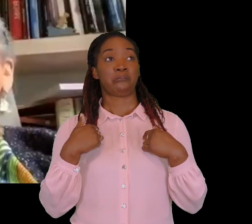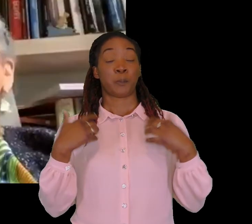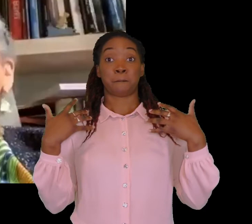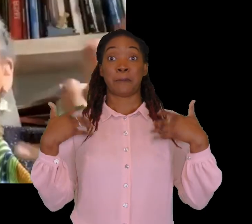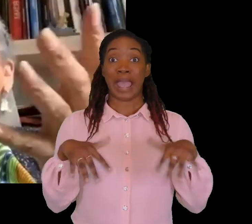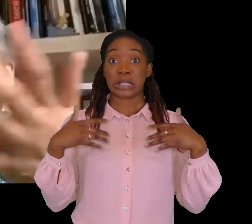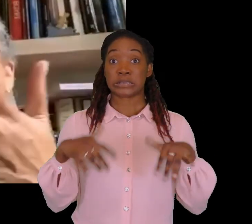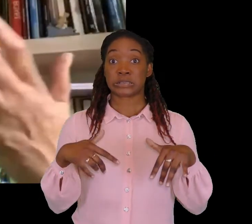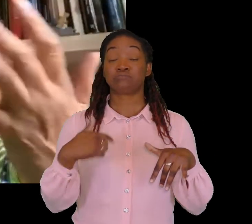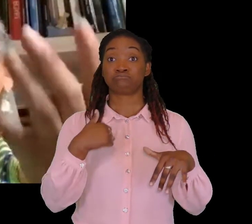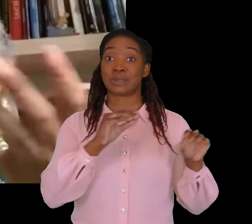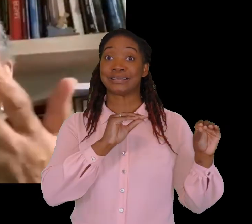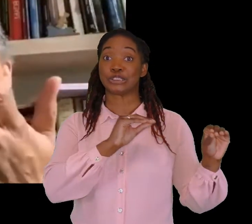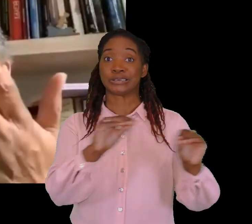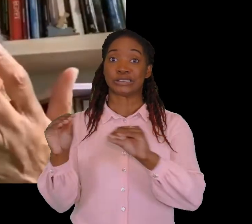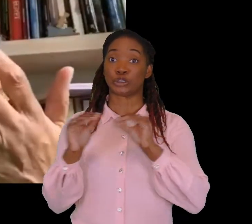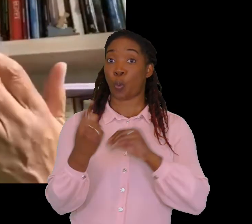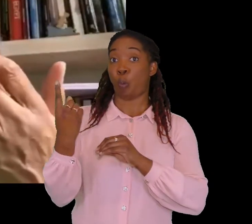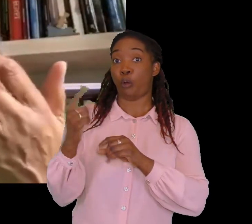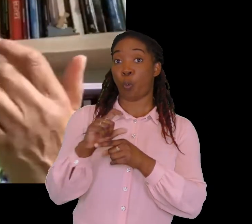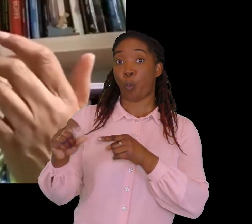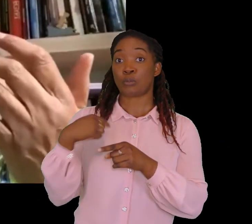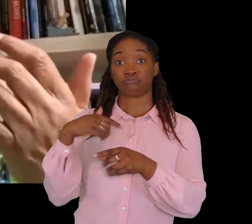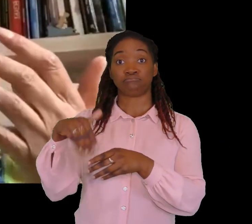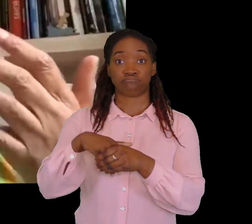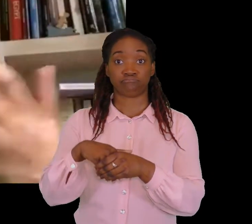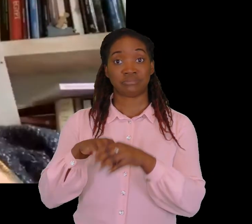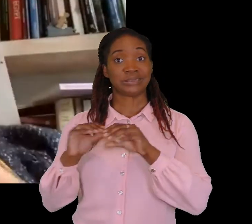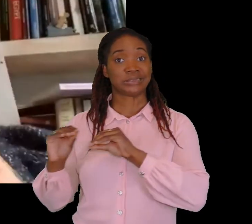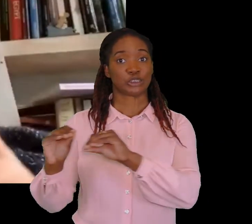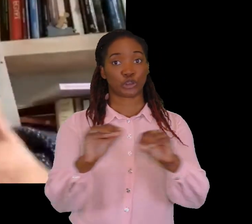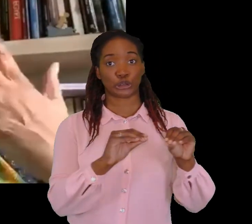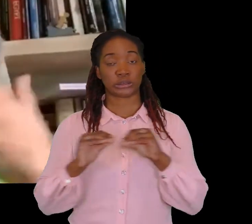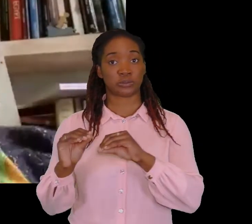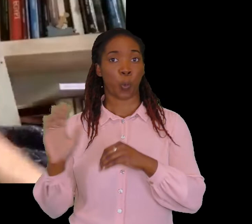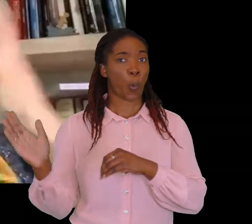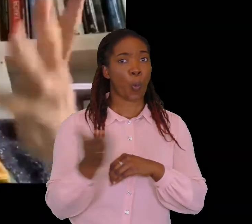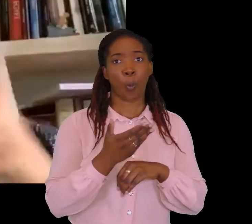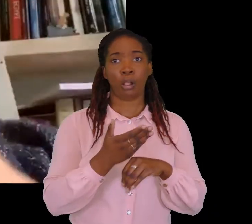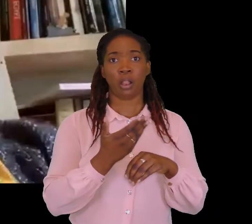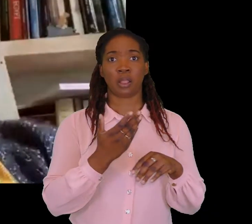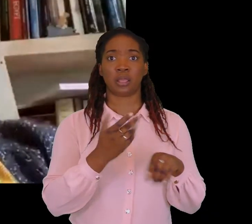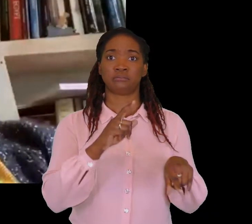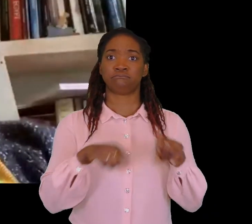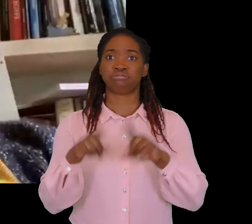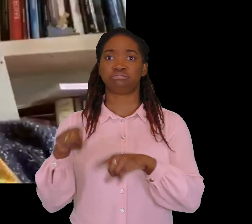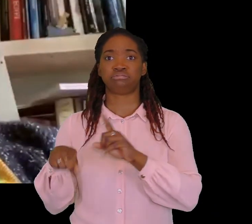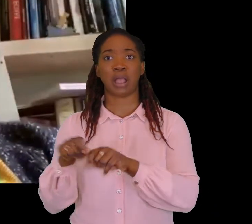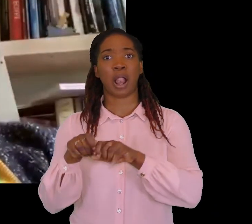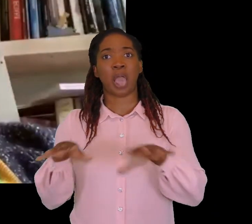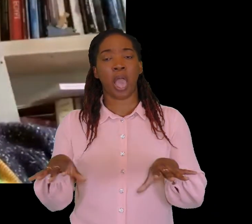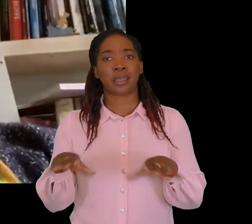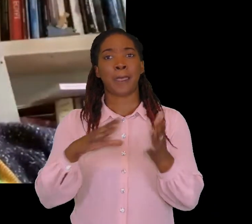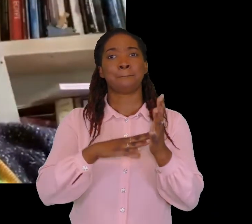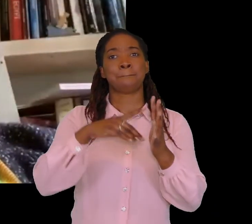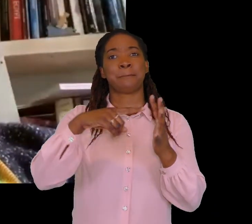I did teach on one, but there was it was all very metaphysical